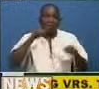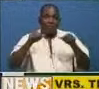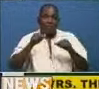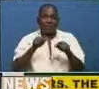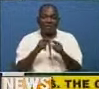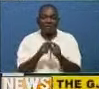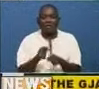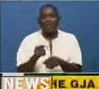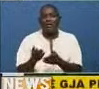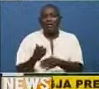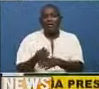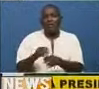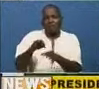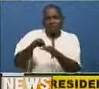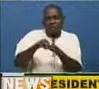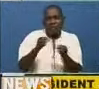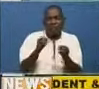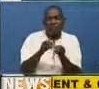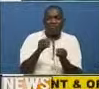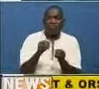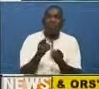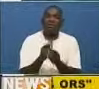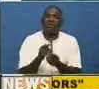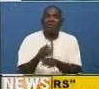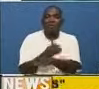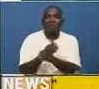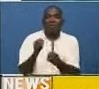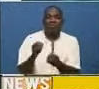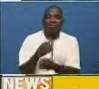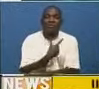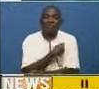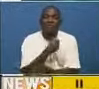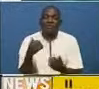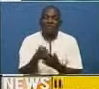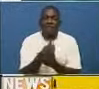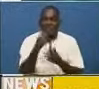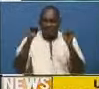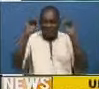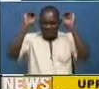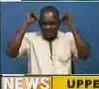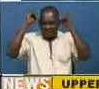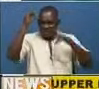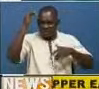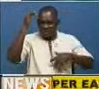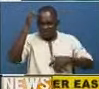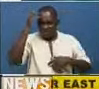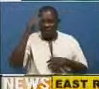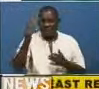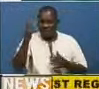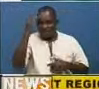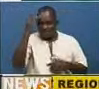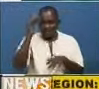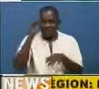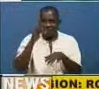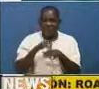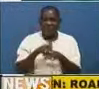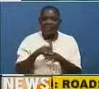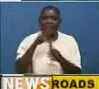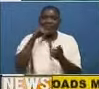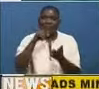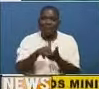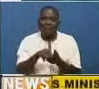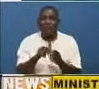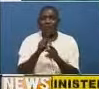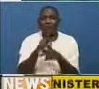is scaling up production of vaccines against Newcastle disease, a deadly infection that affects poultry. The